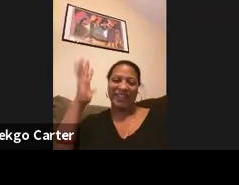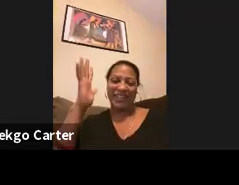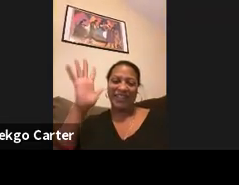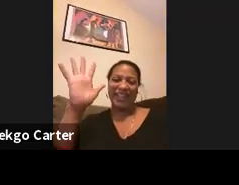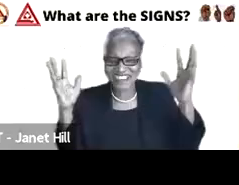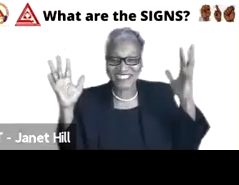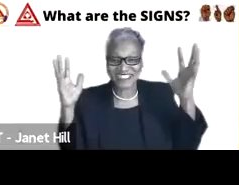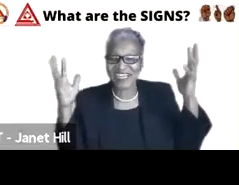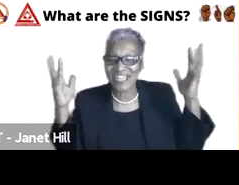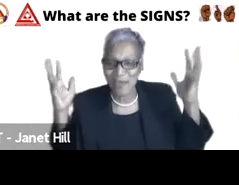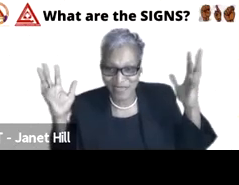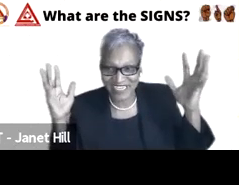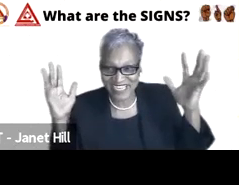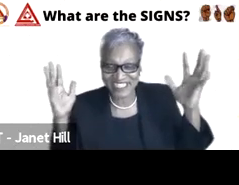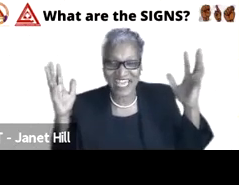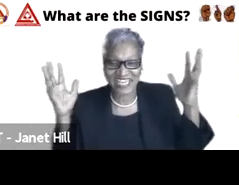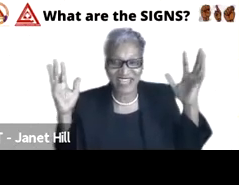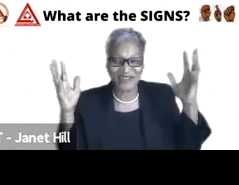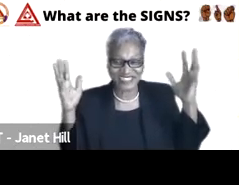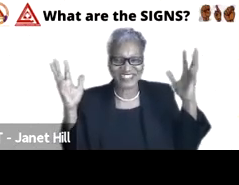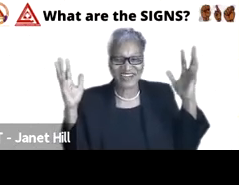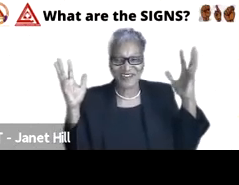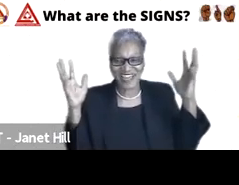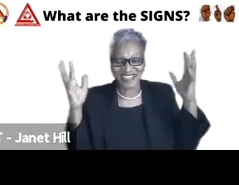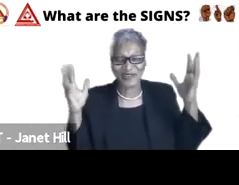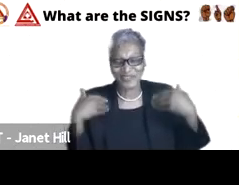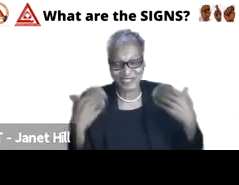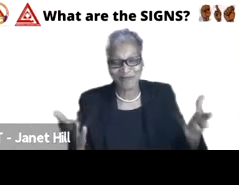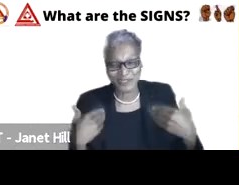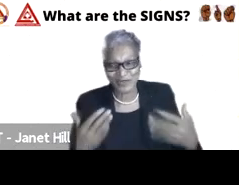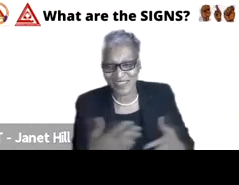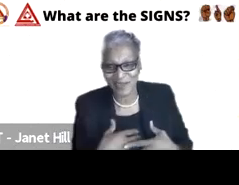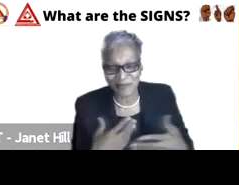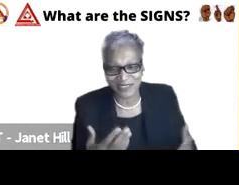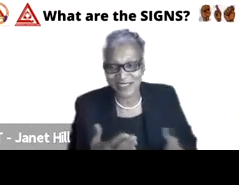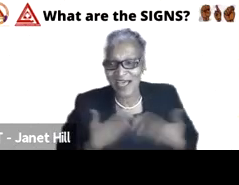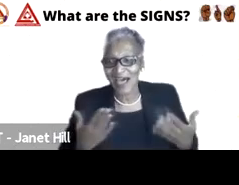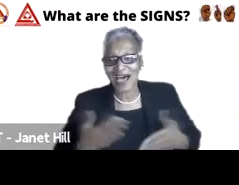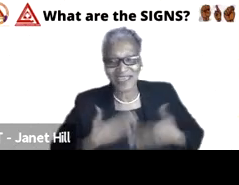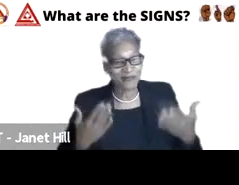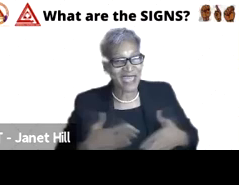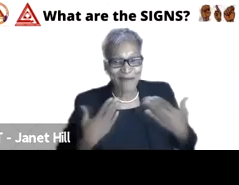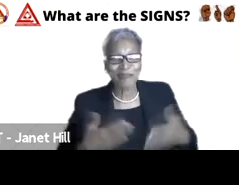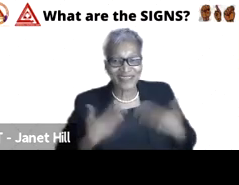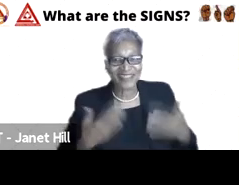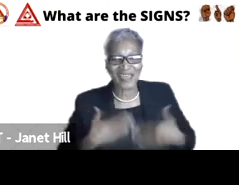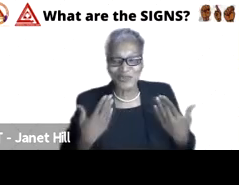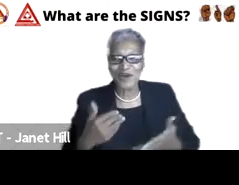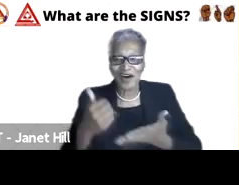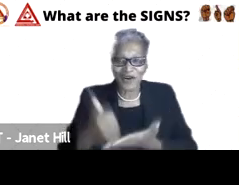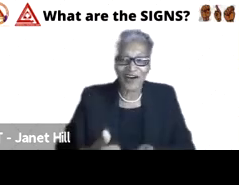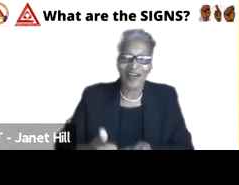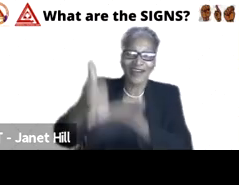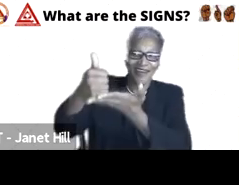this sign, this is clapping. Mm-hmm. Right. So if you see me do that, that means I am happy that